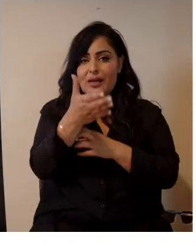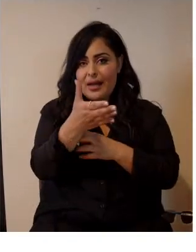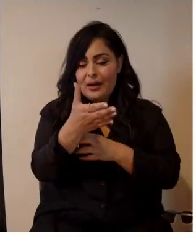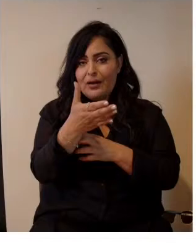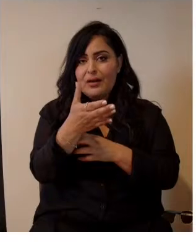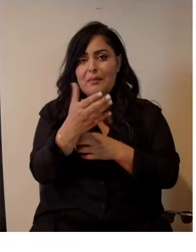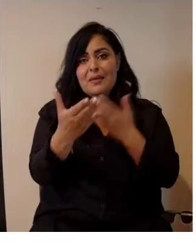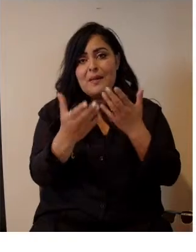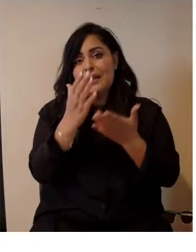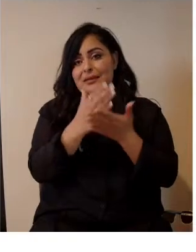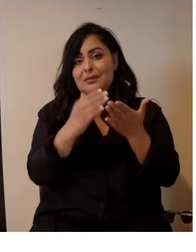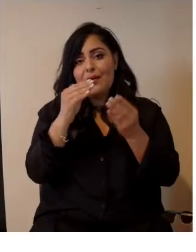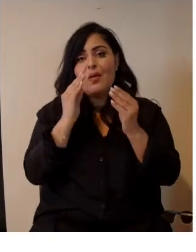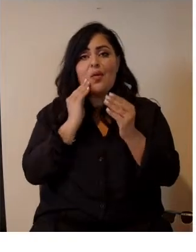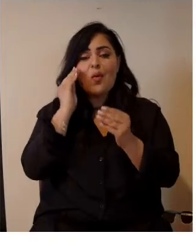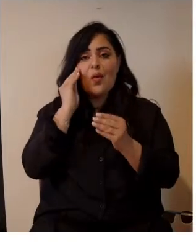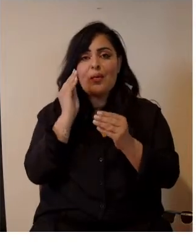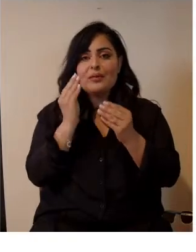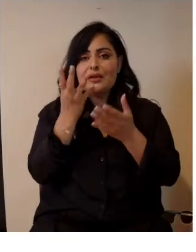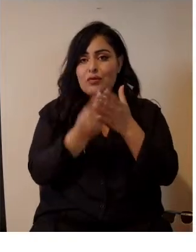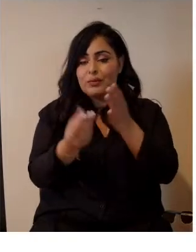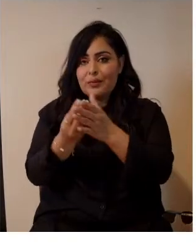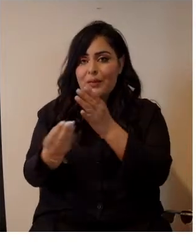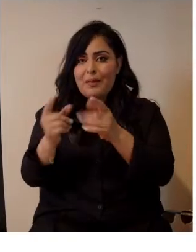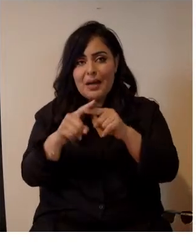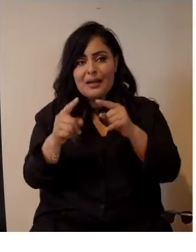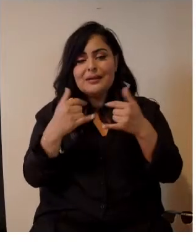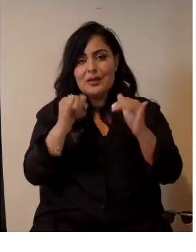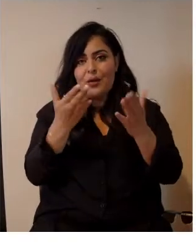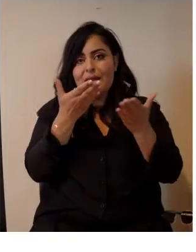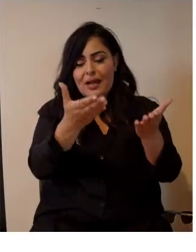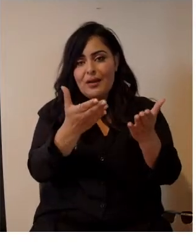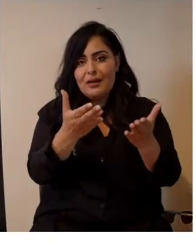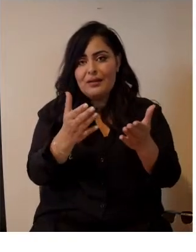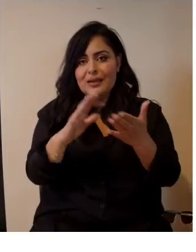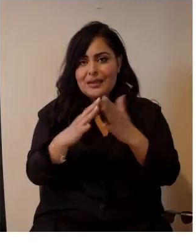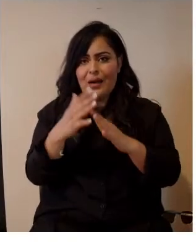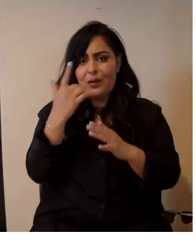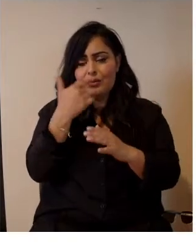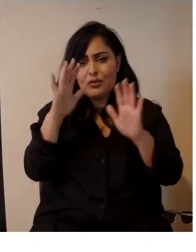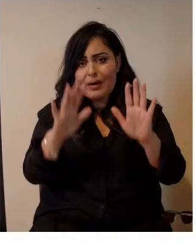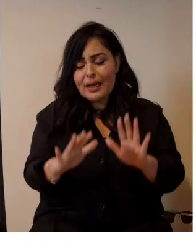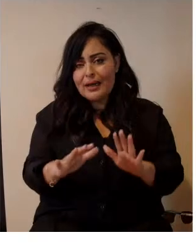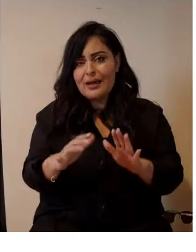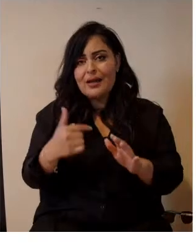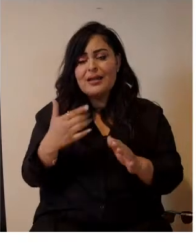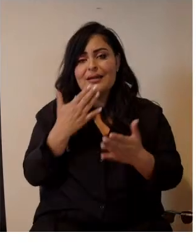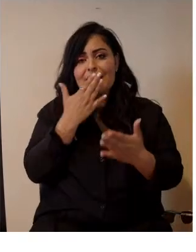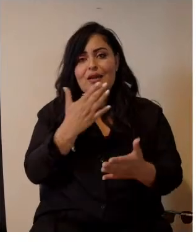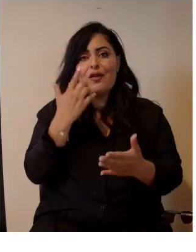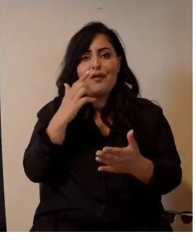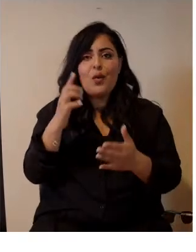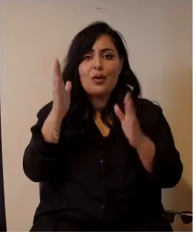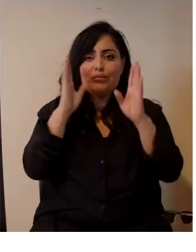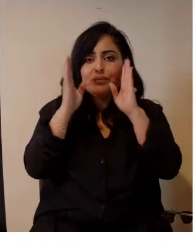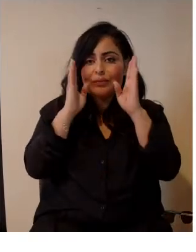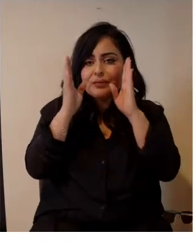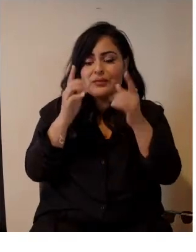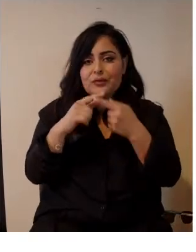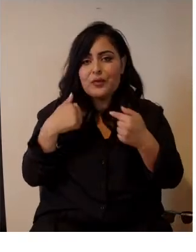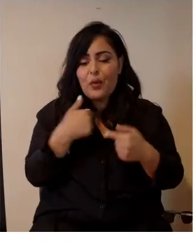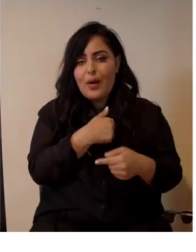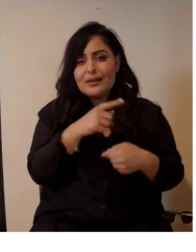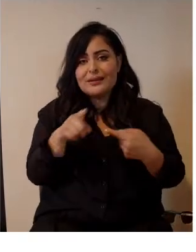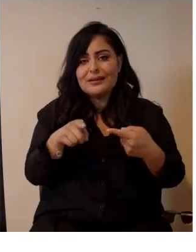the canyons are still intact. The town looks great. I want to thank our community for listening when we did the evacuation